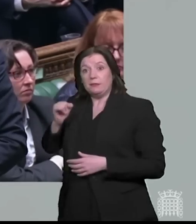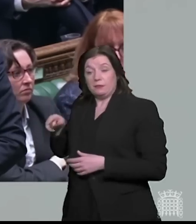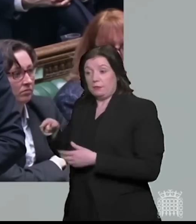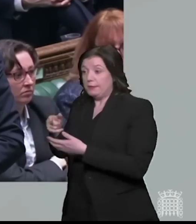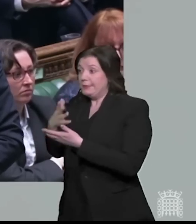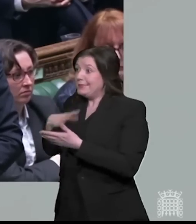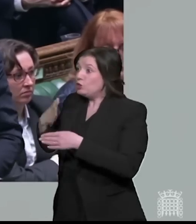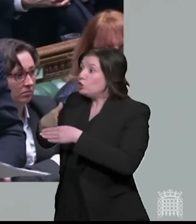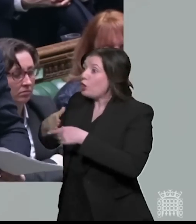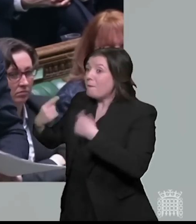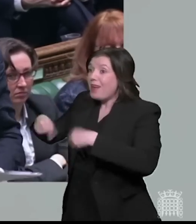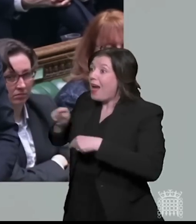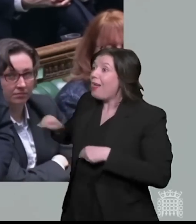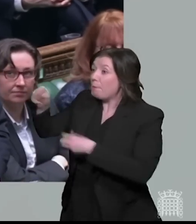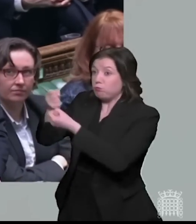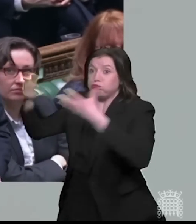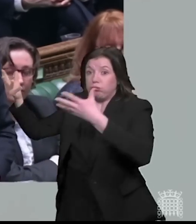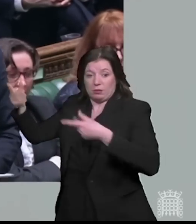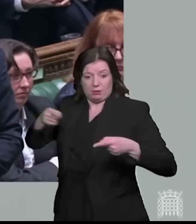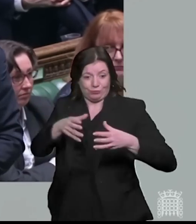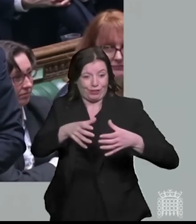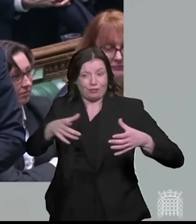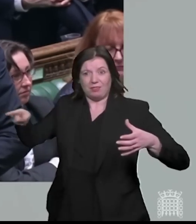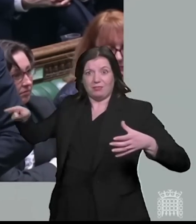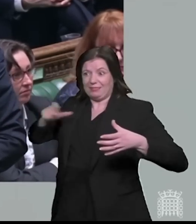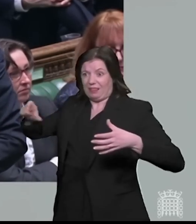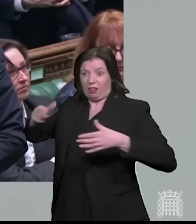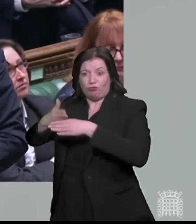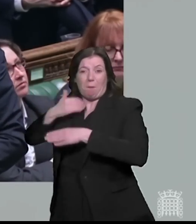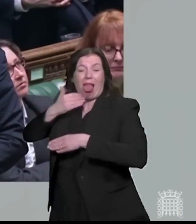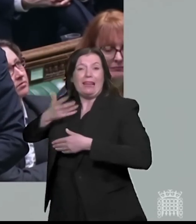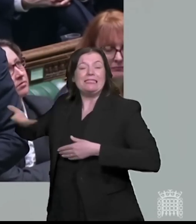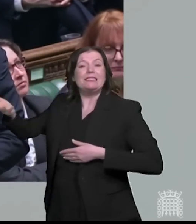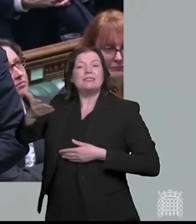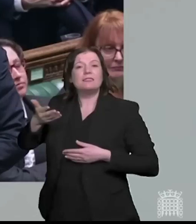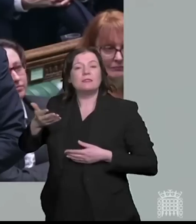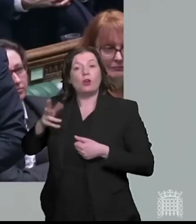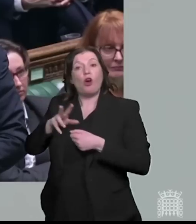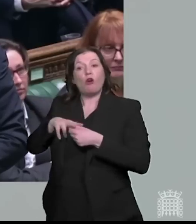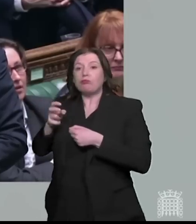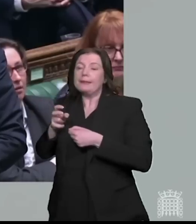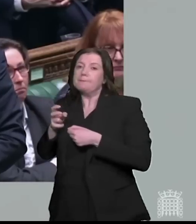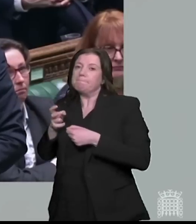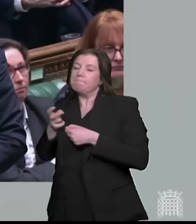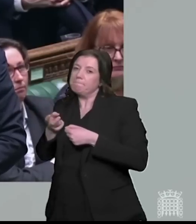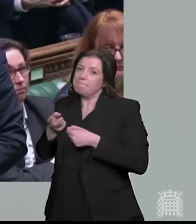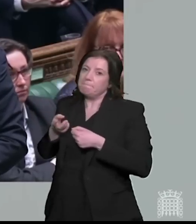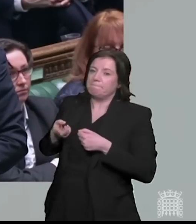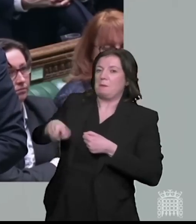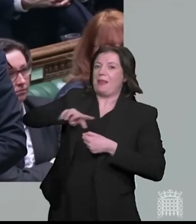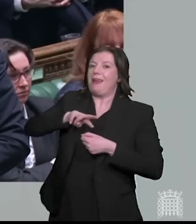throughout the economy. My view, and my party's view, is only reversing Brexit and ensuring free movement of